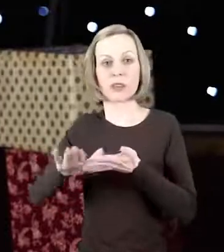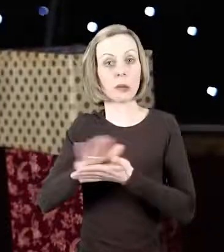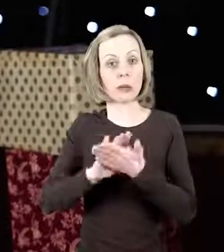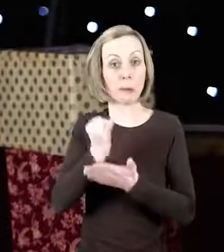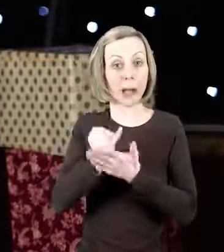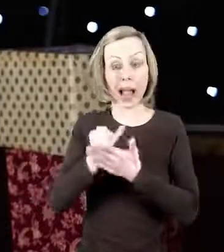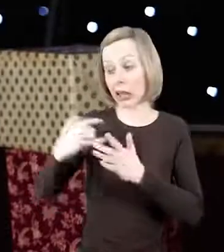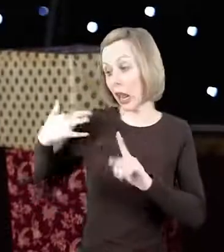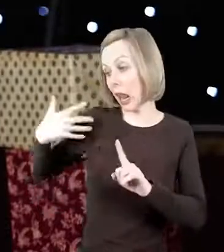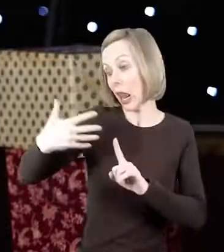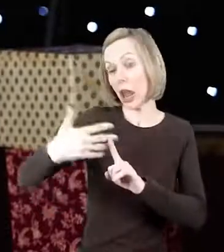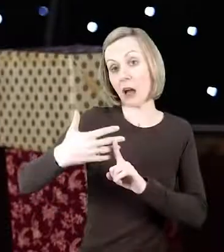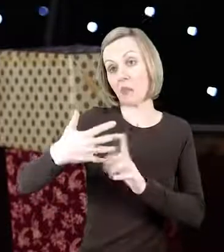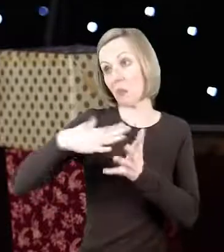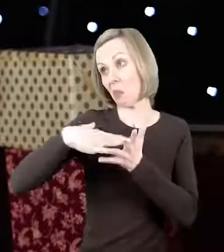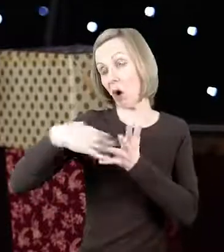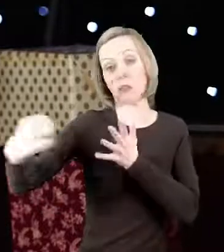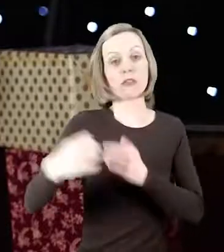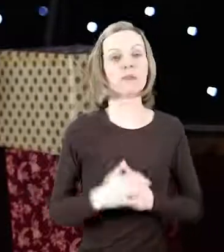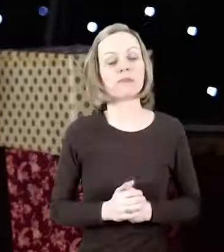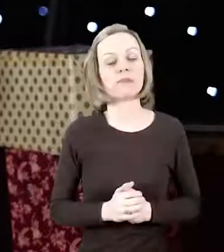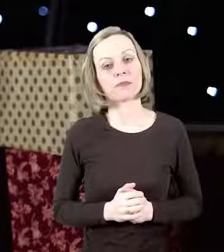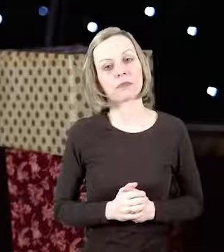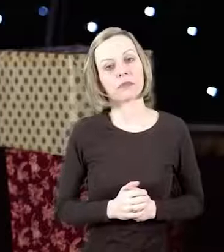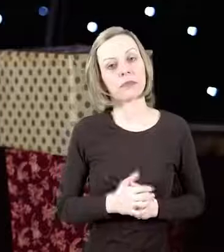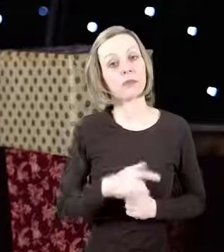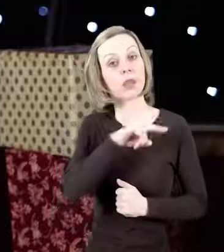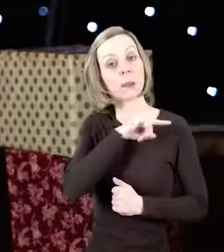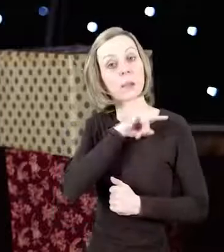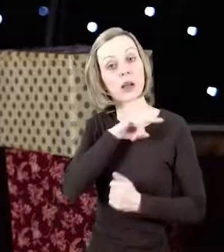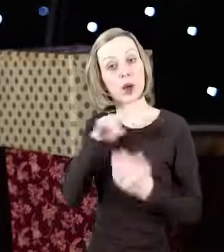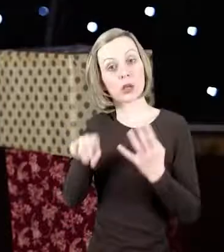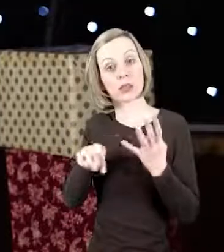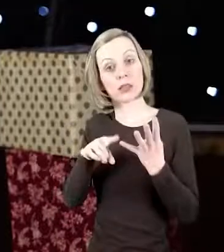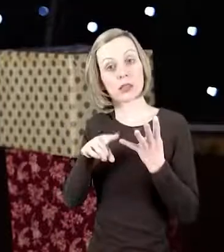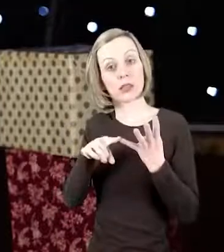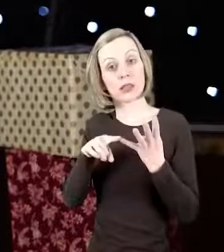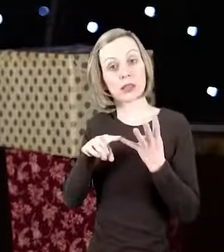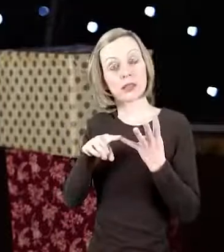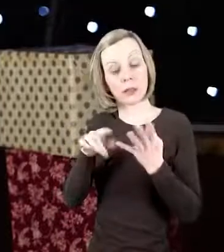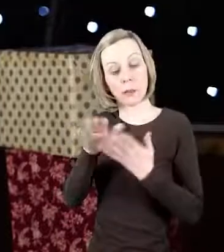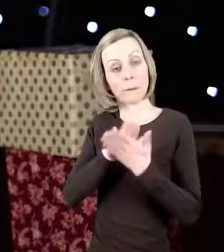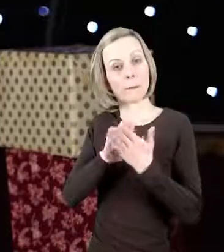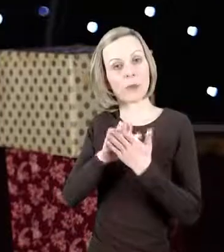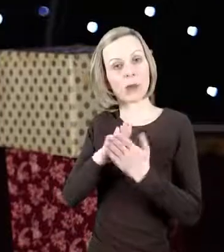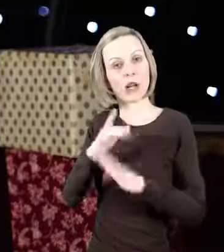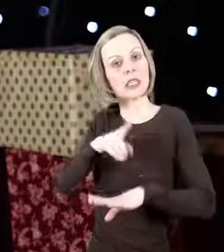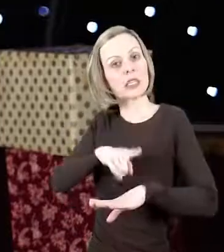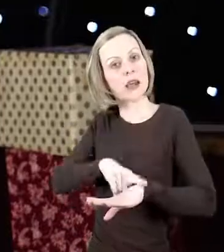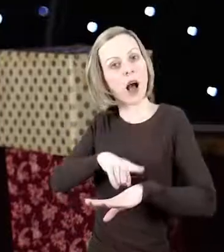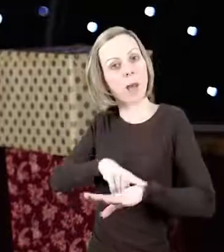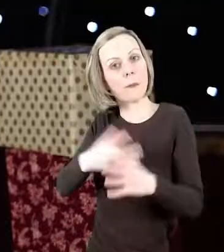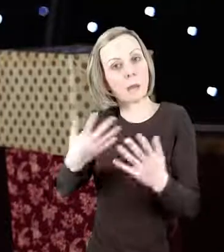life, Jesus takes away. And because of that, that means we get time. We